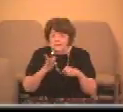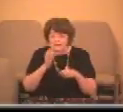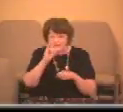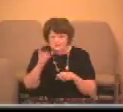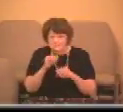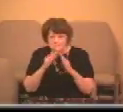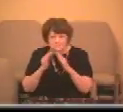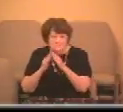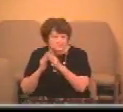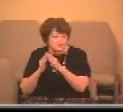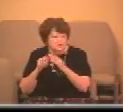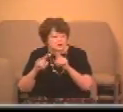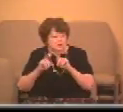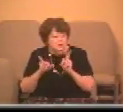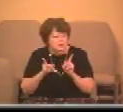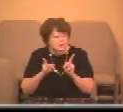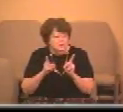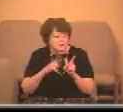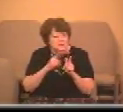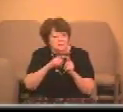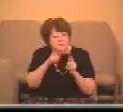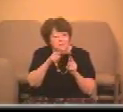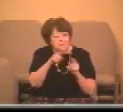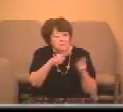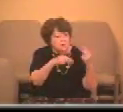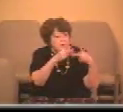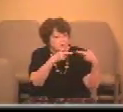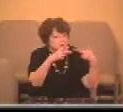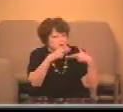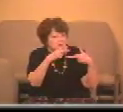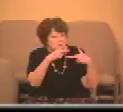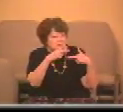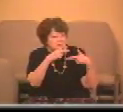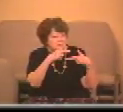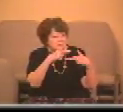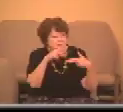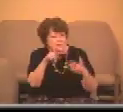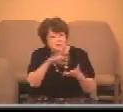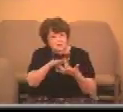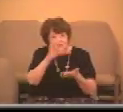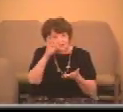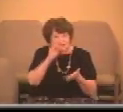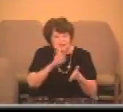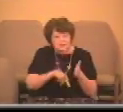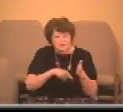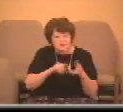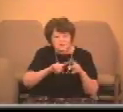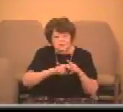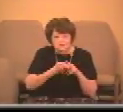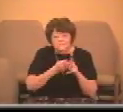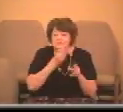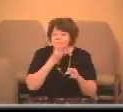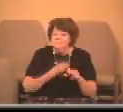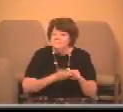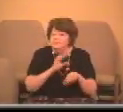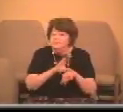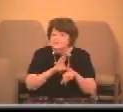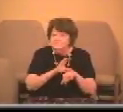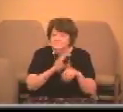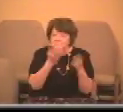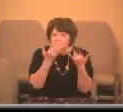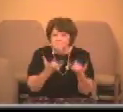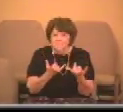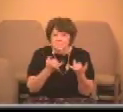are allowed to come back home. And when they come back home, they find what had started as a Jewish church to be a